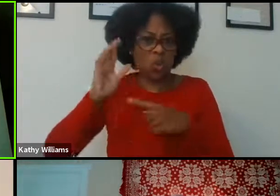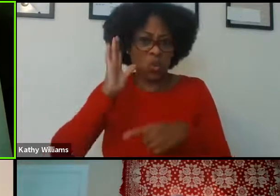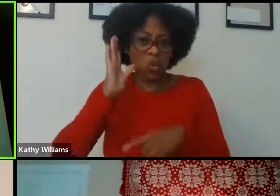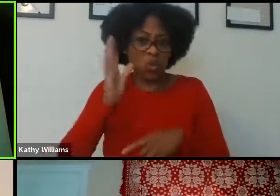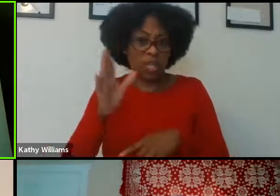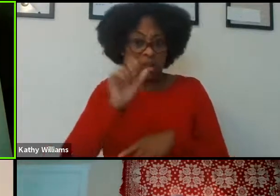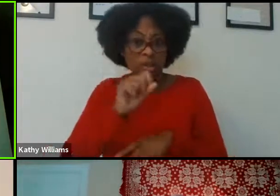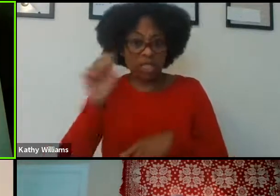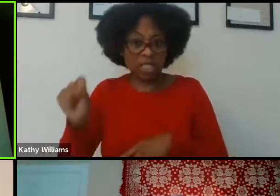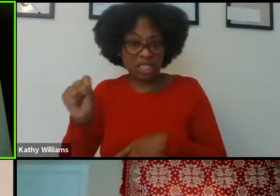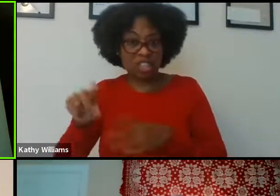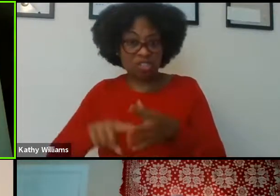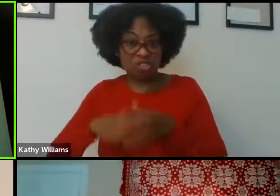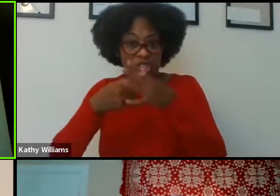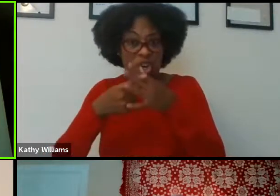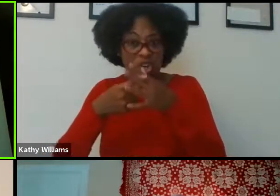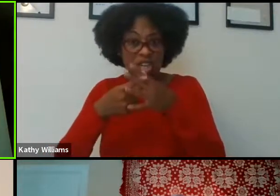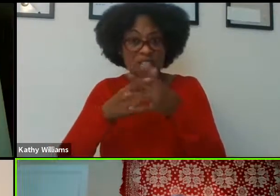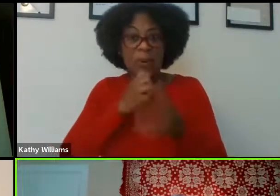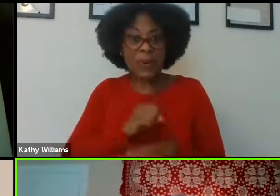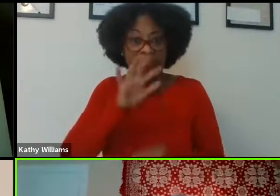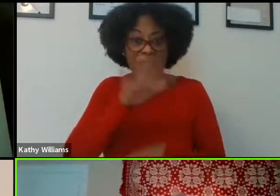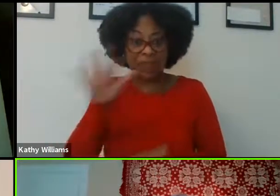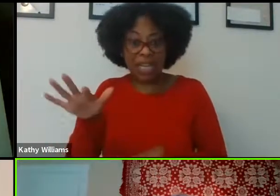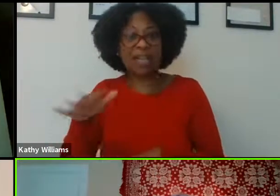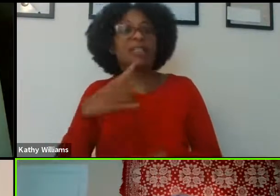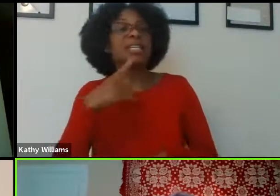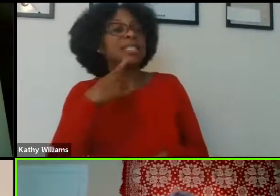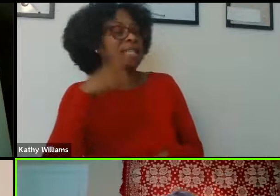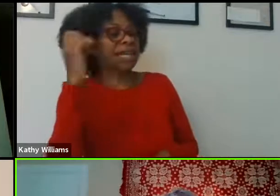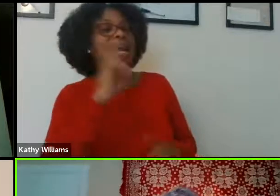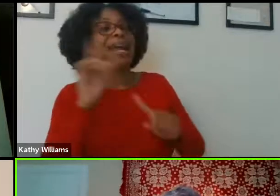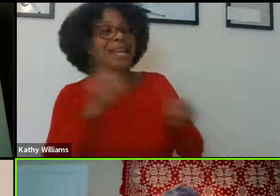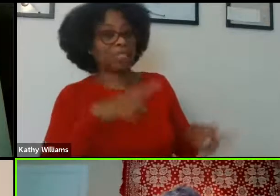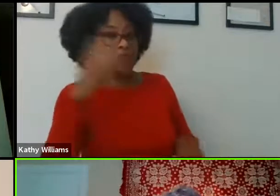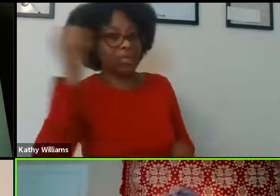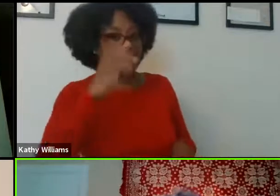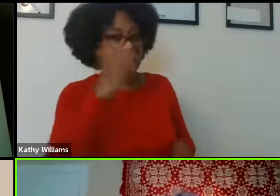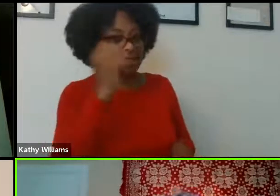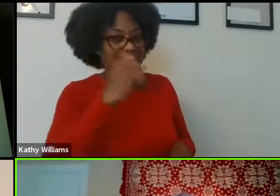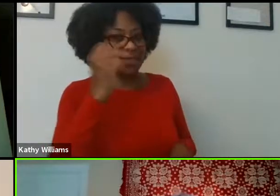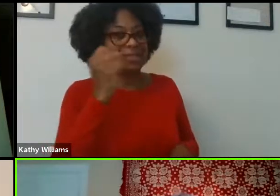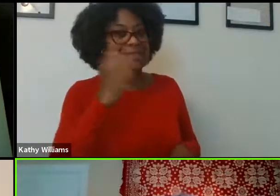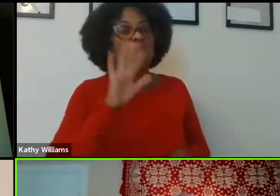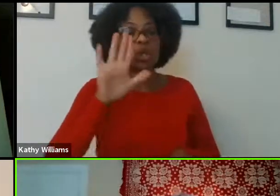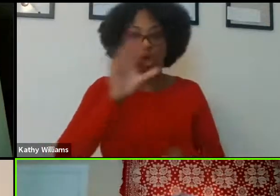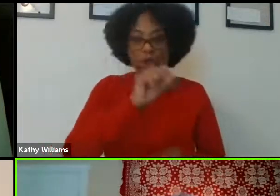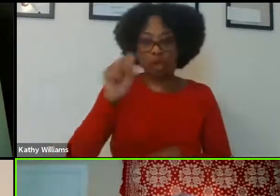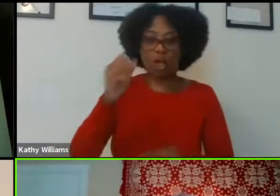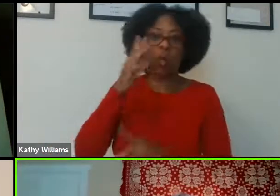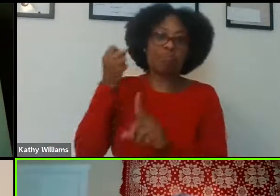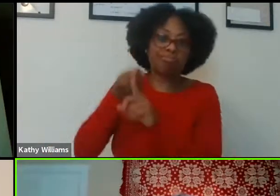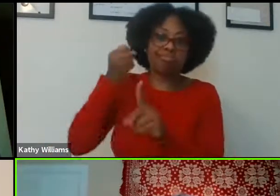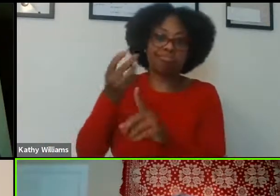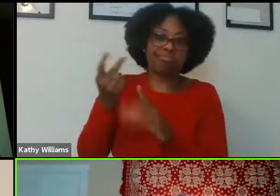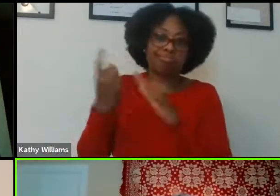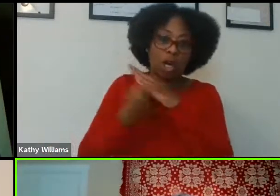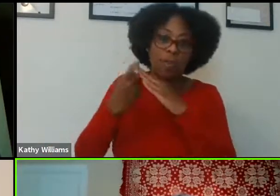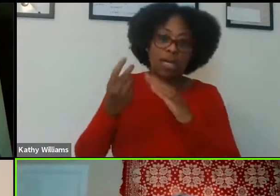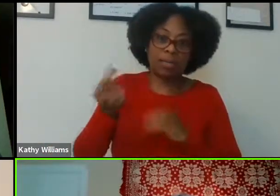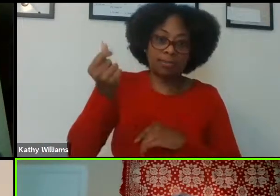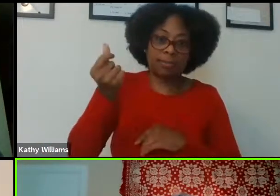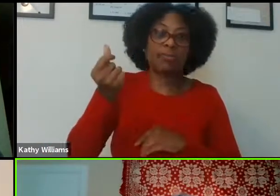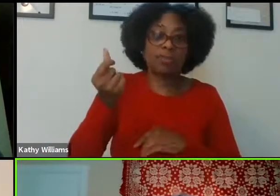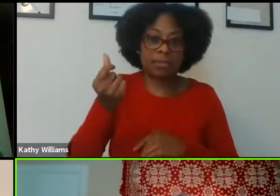Social Security kick in then? Yes. What happens is it will kick in automatically. It simply